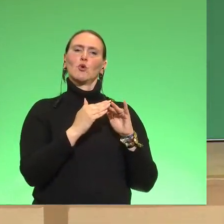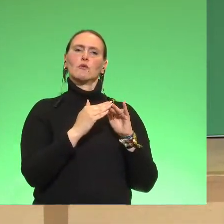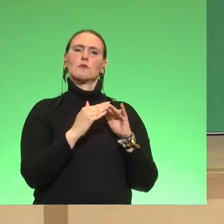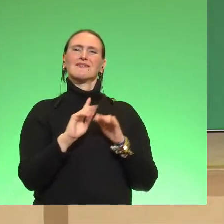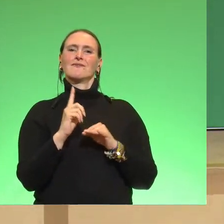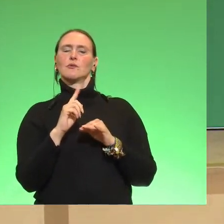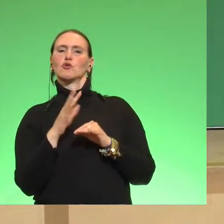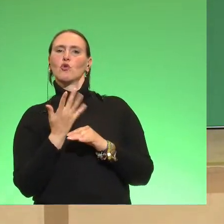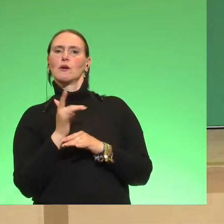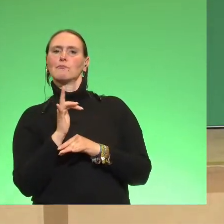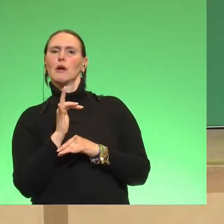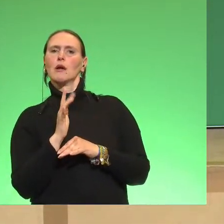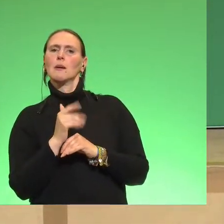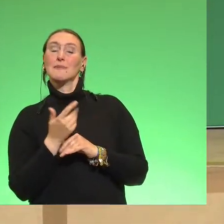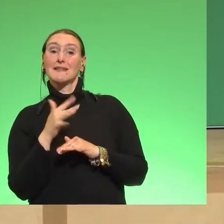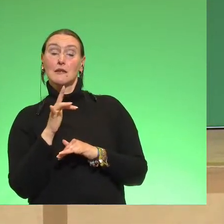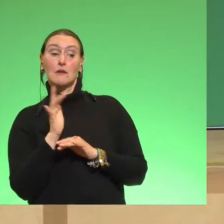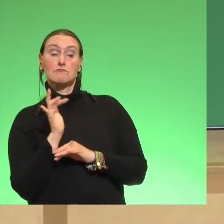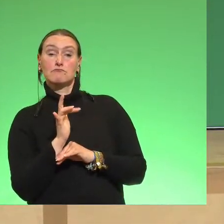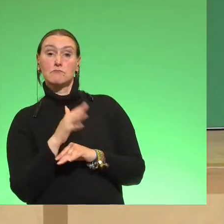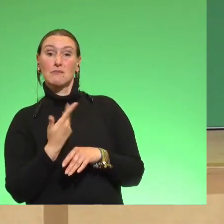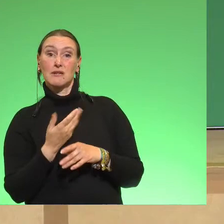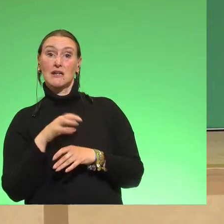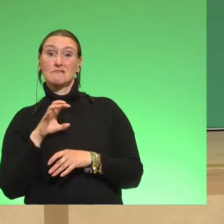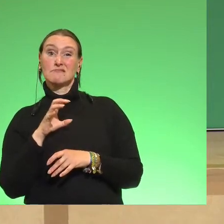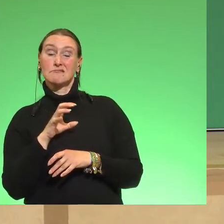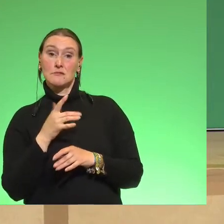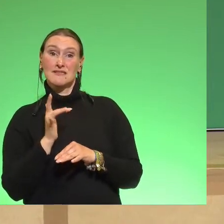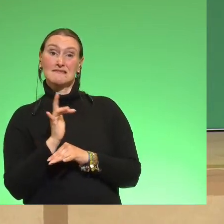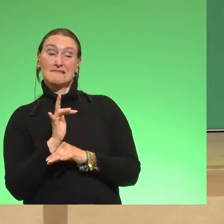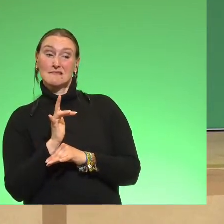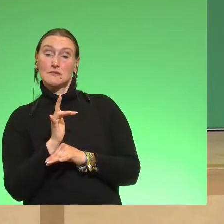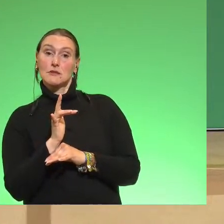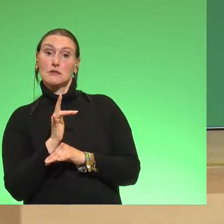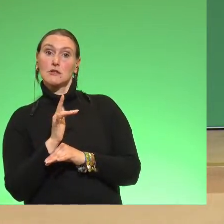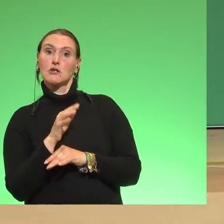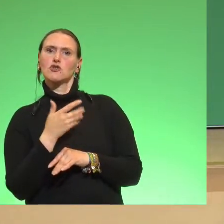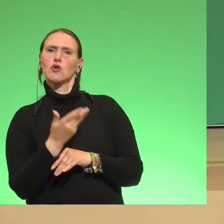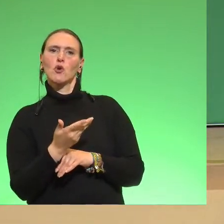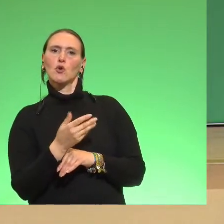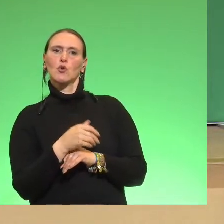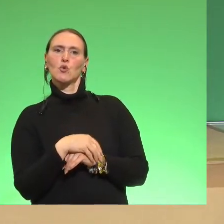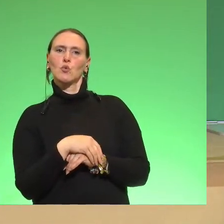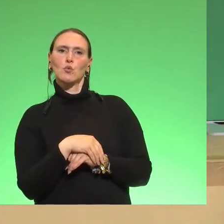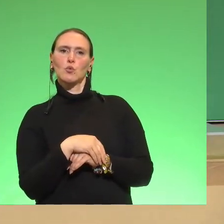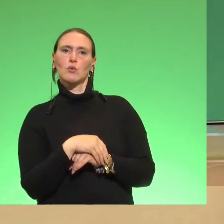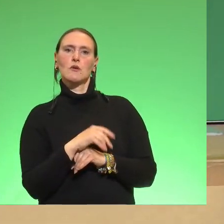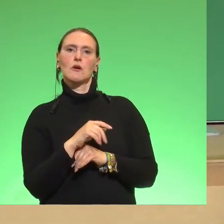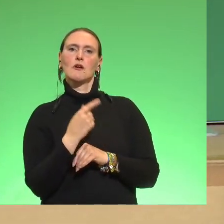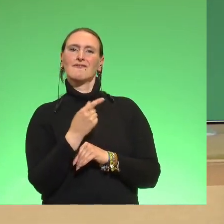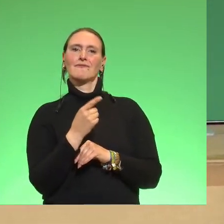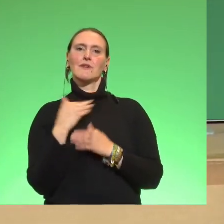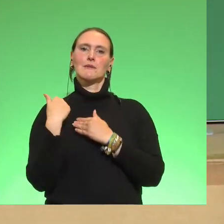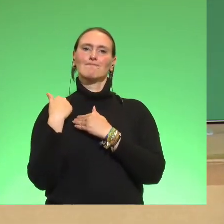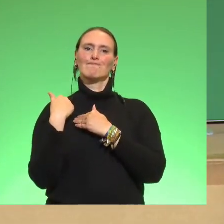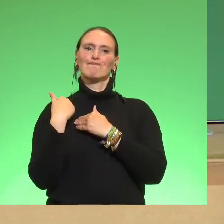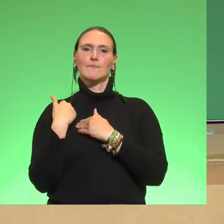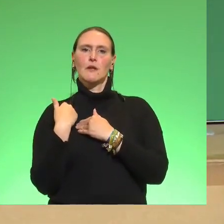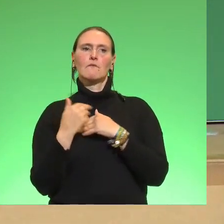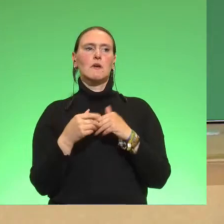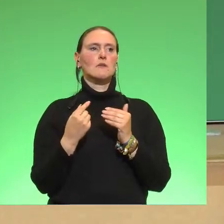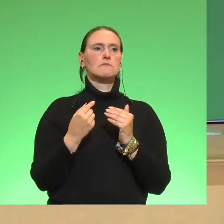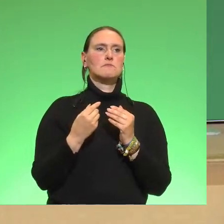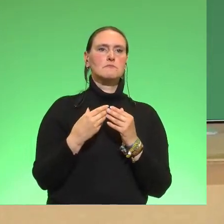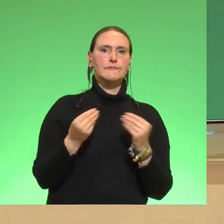no refusal of responsibility per se. There is a refusal of the myth of responsibility of the